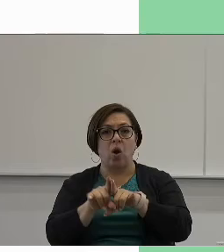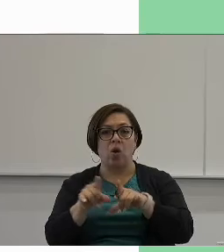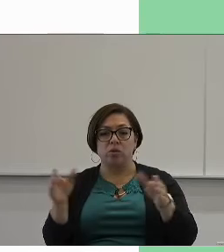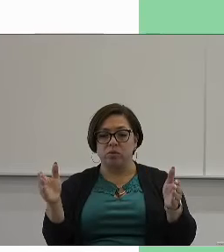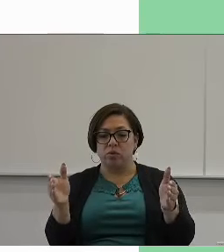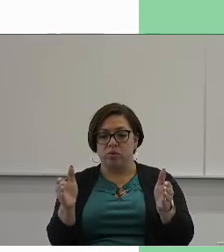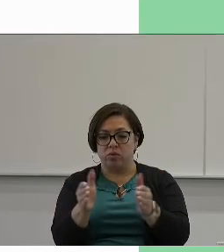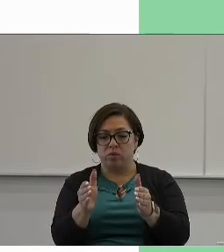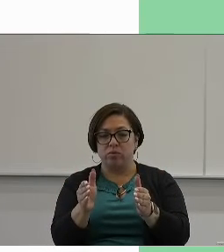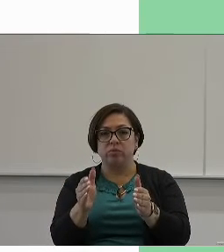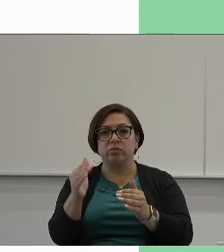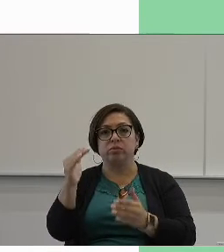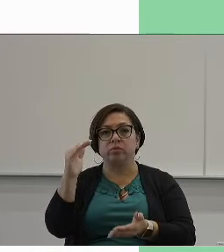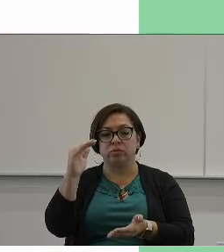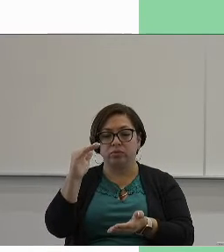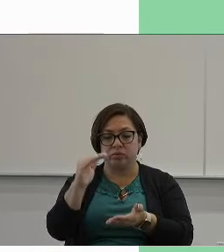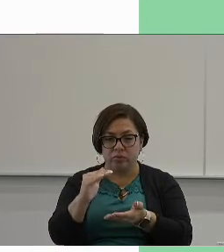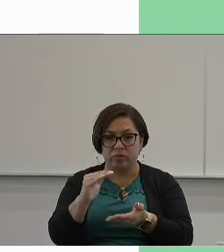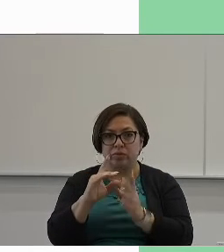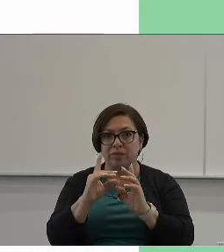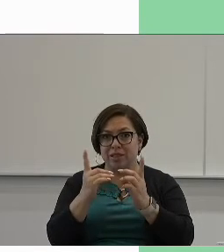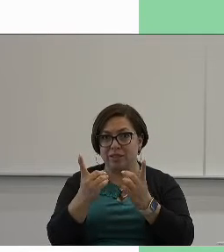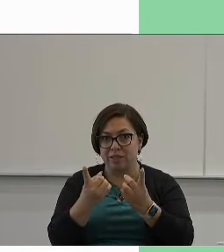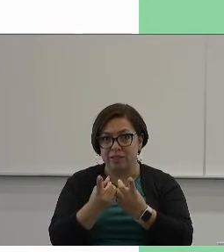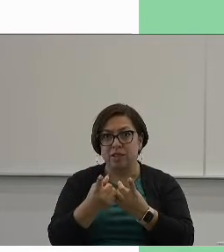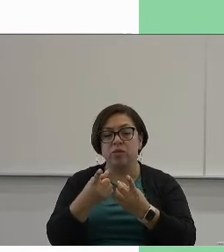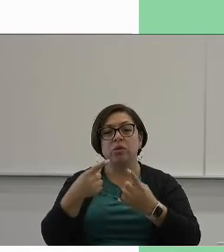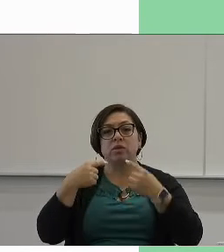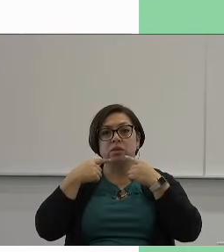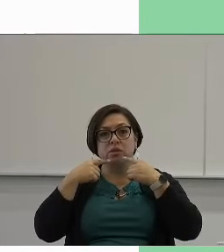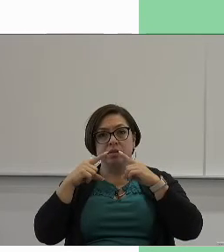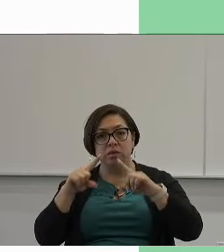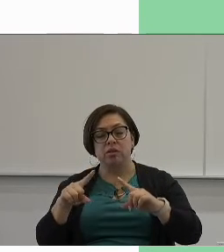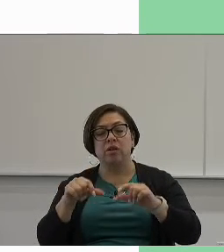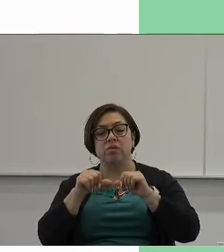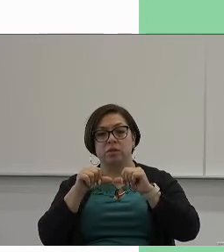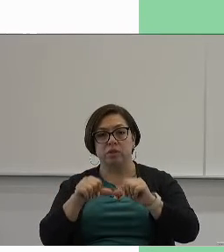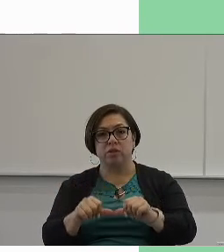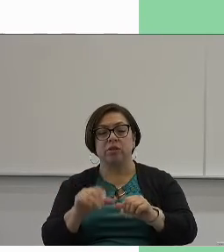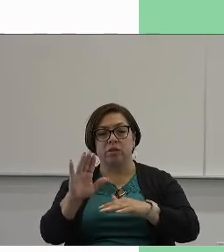them contiguous. And the plans you'll see, I think, have successfully kept all contiguous districts.